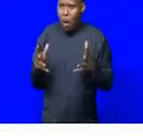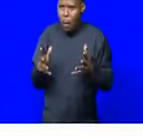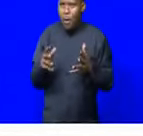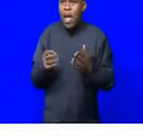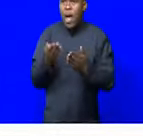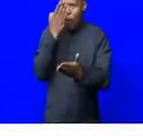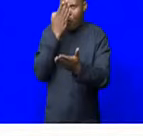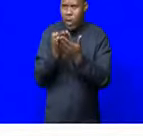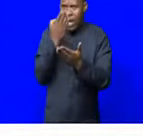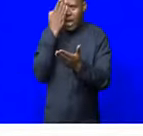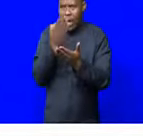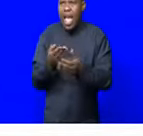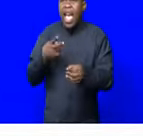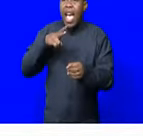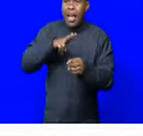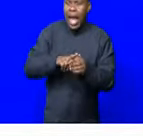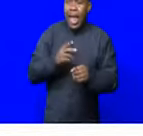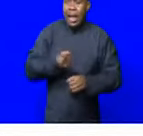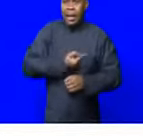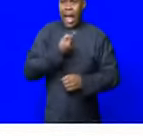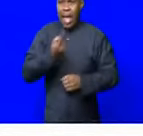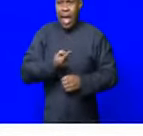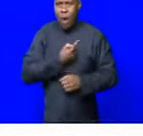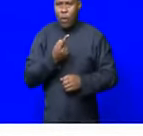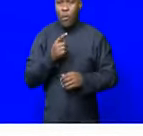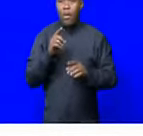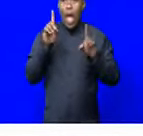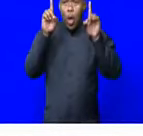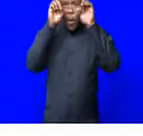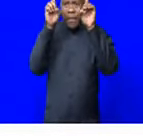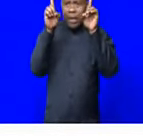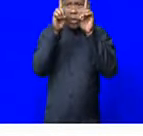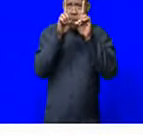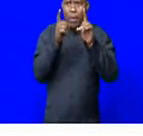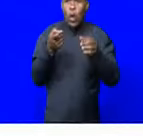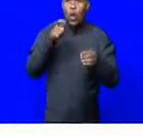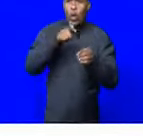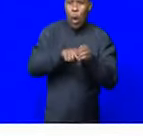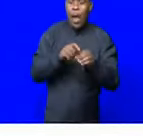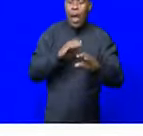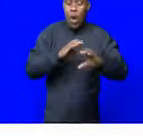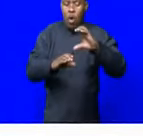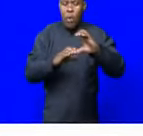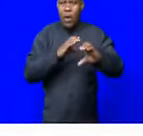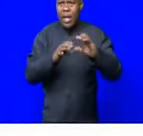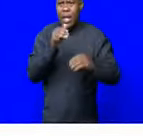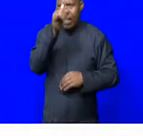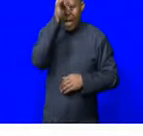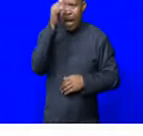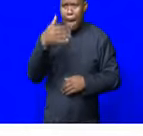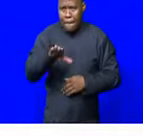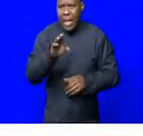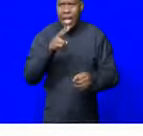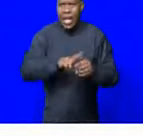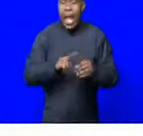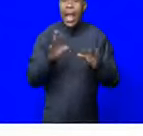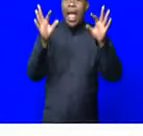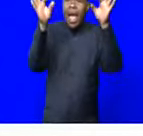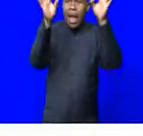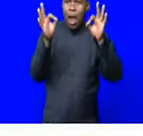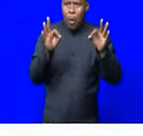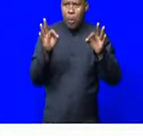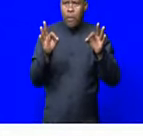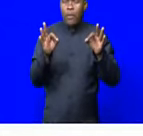I realized that it would help me in university, how to apply my communication skills to be an accountant, or even try to be a credit